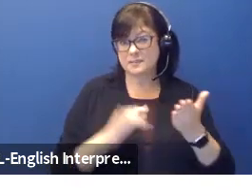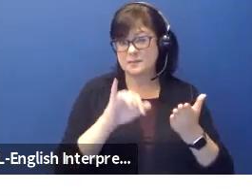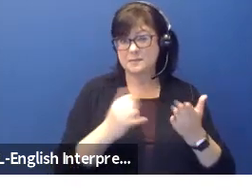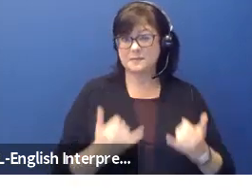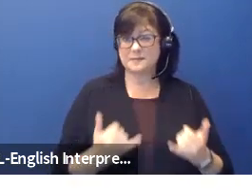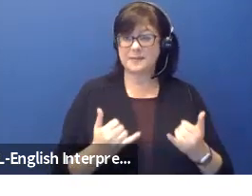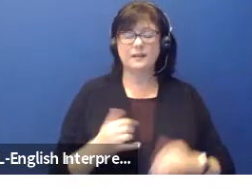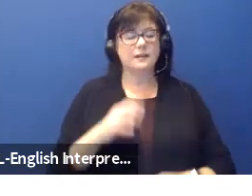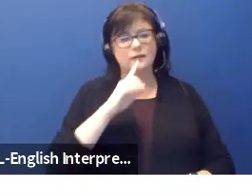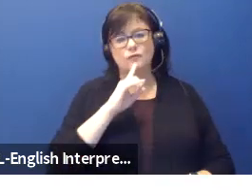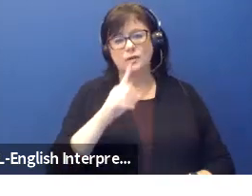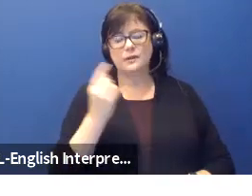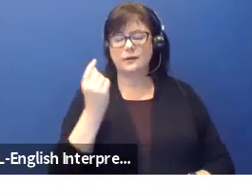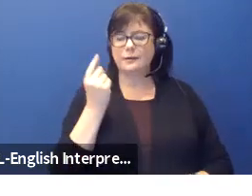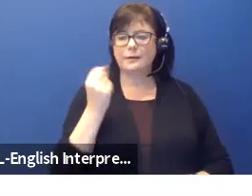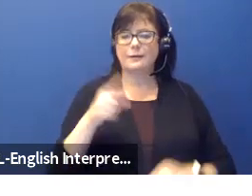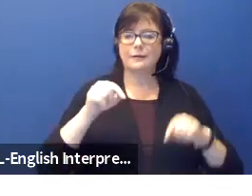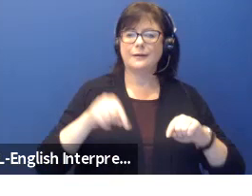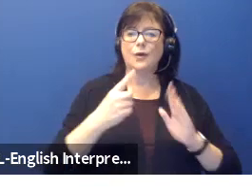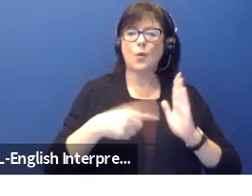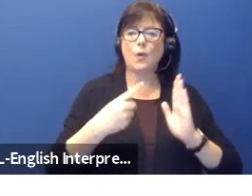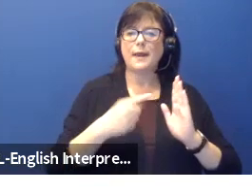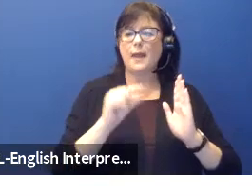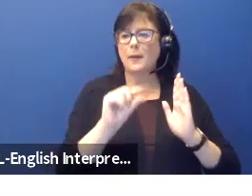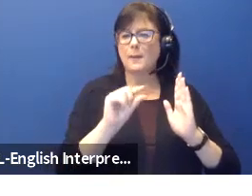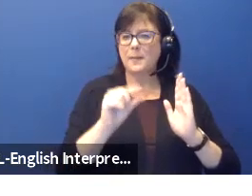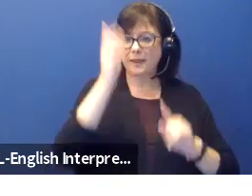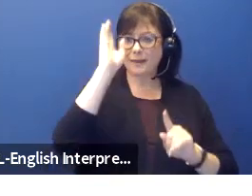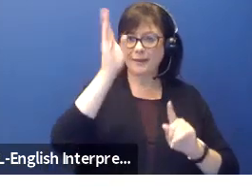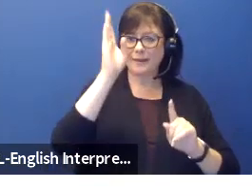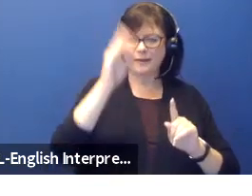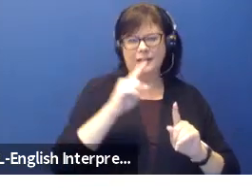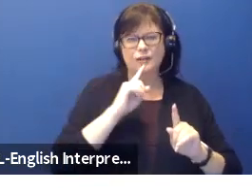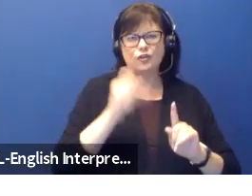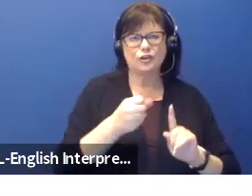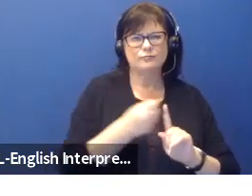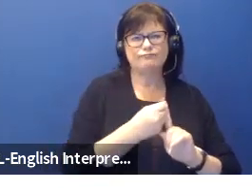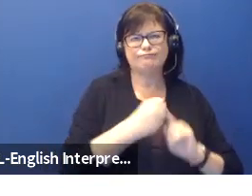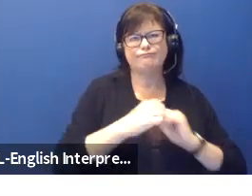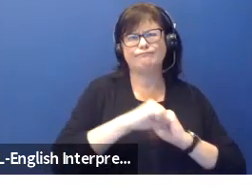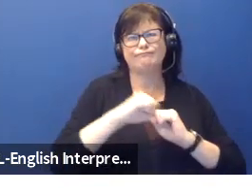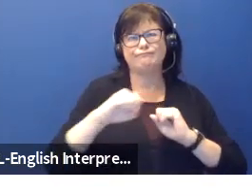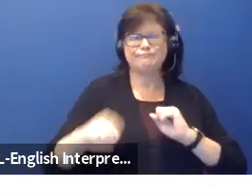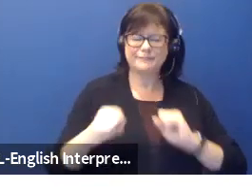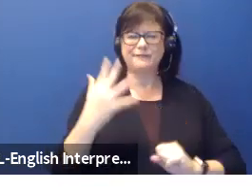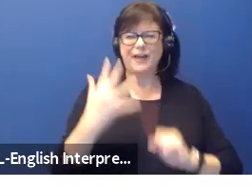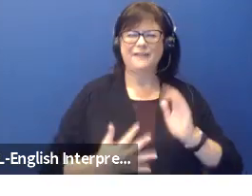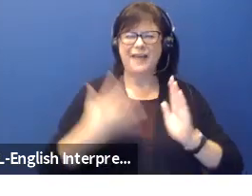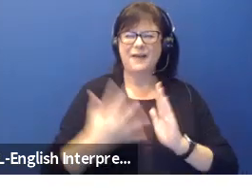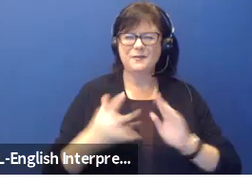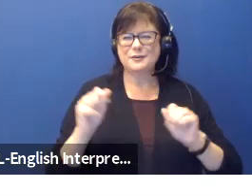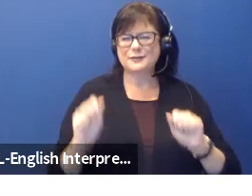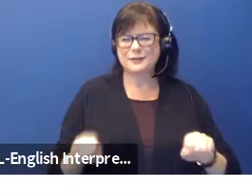on this topic instead of an hour and a little bit. So I'll try to move through as quickly as possible, but I will also try to address